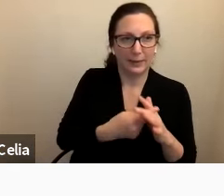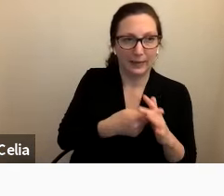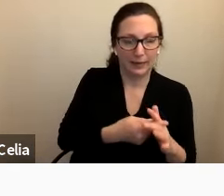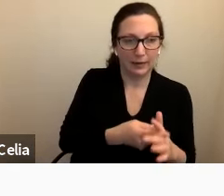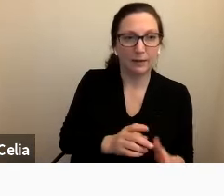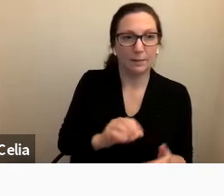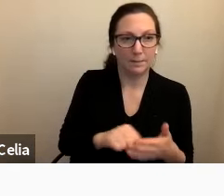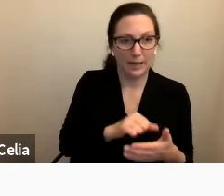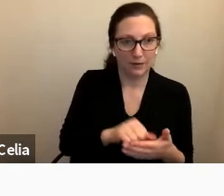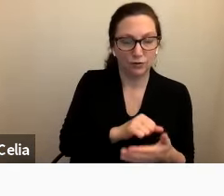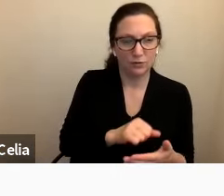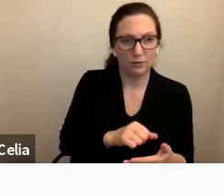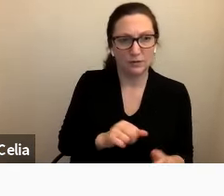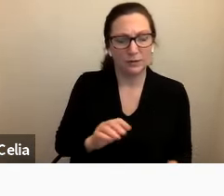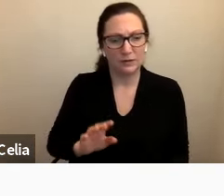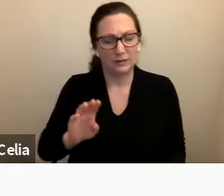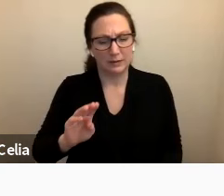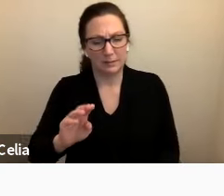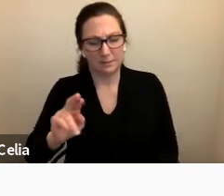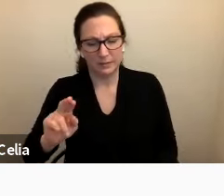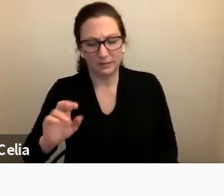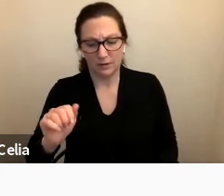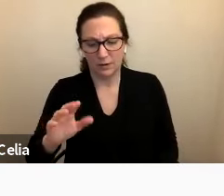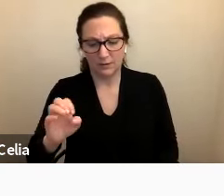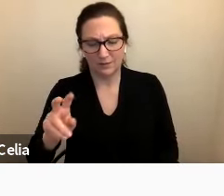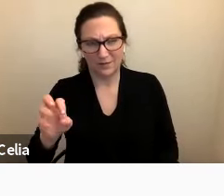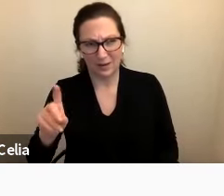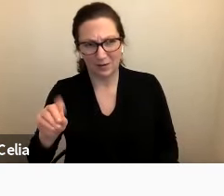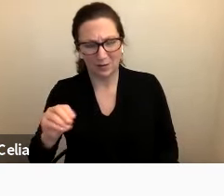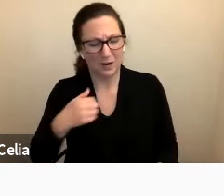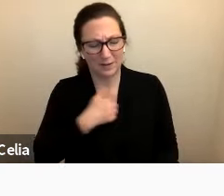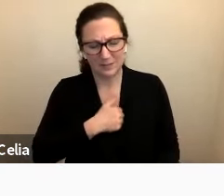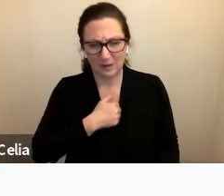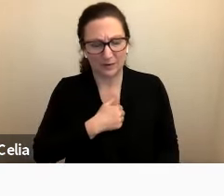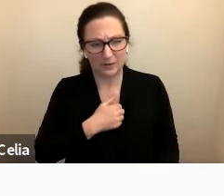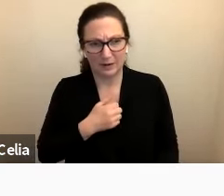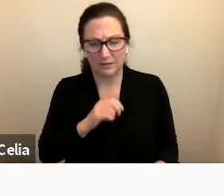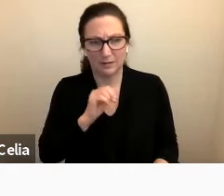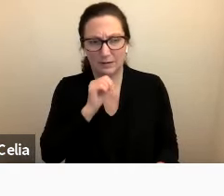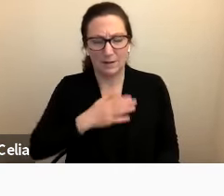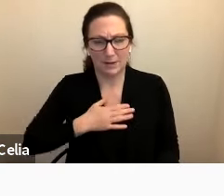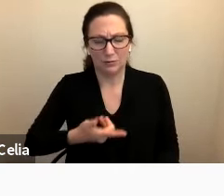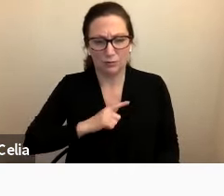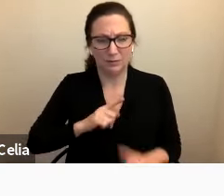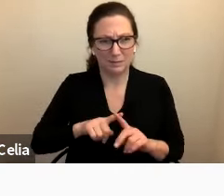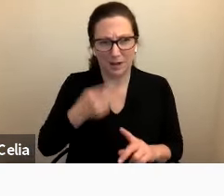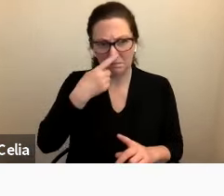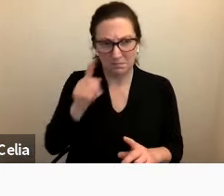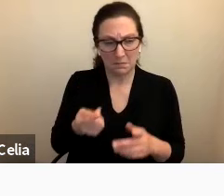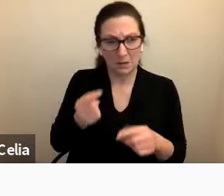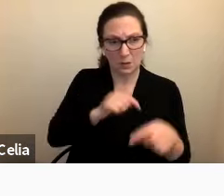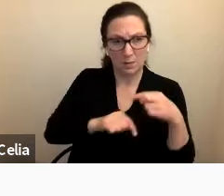But I'm sorry, Monica, I'm speaking out of turn. That's okay. Is there some way to go back to the map